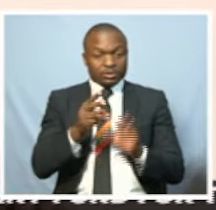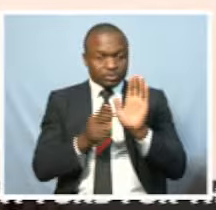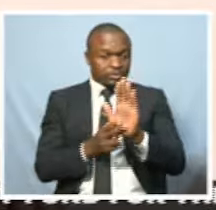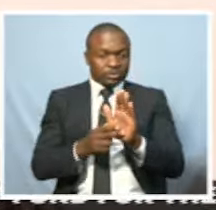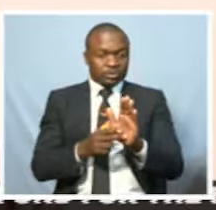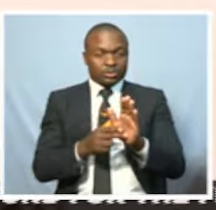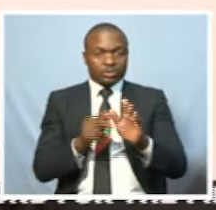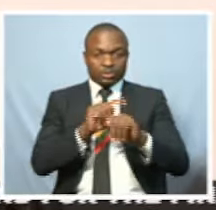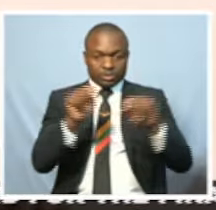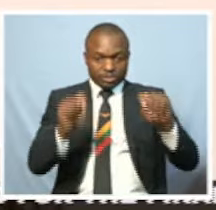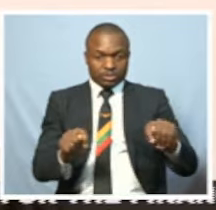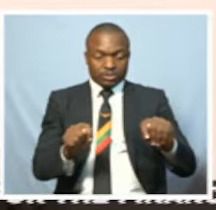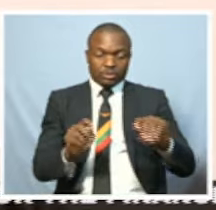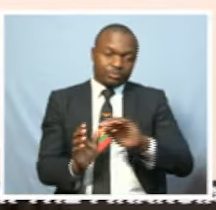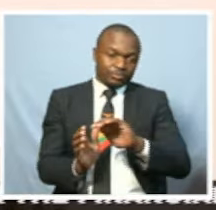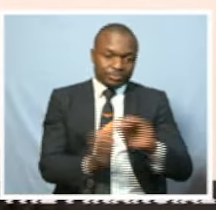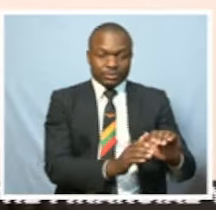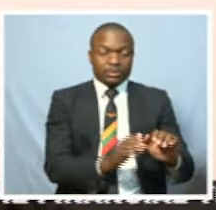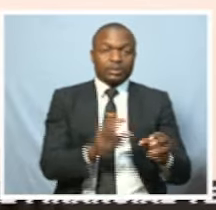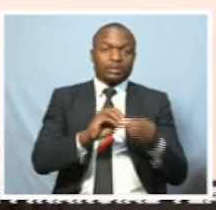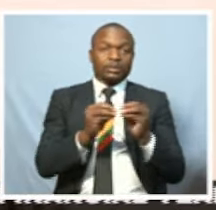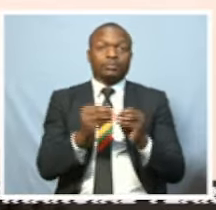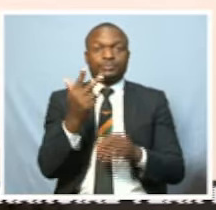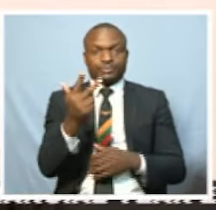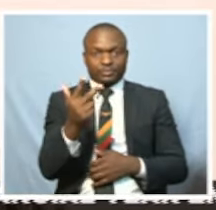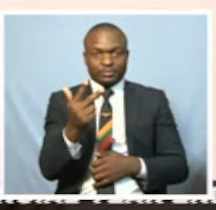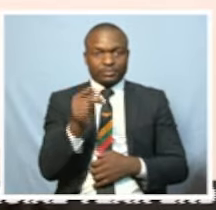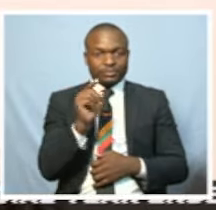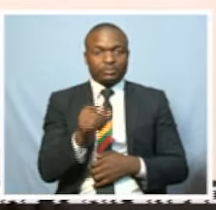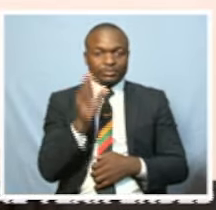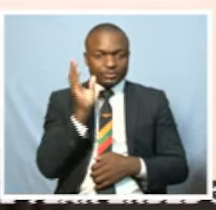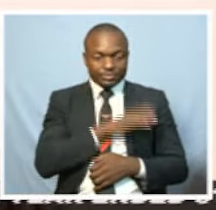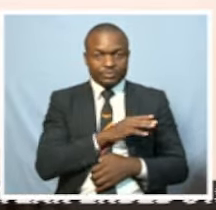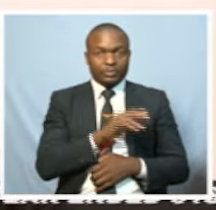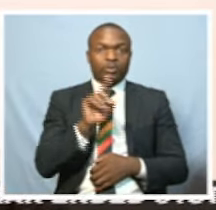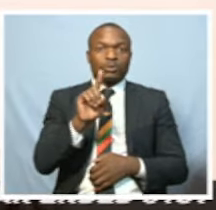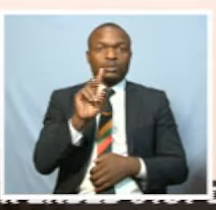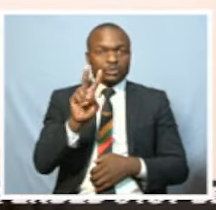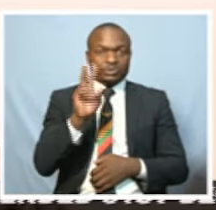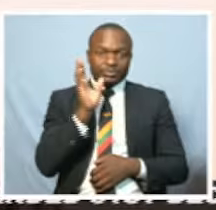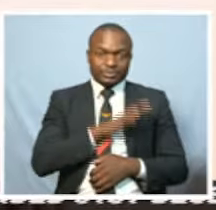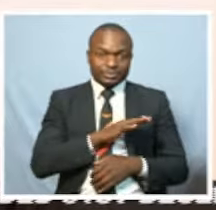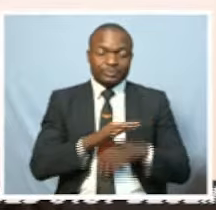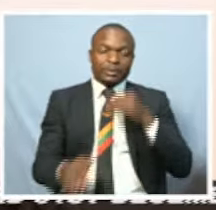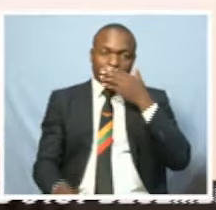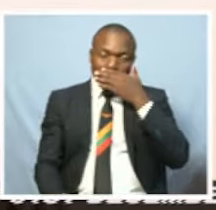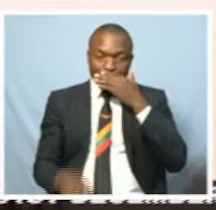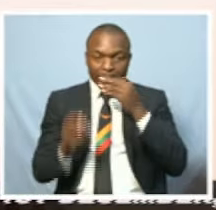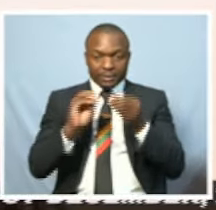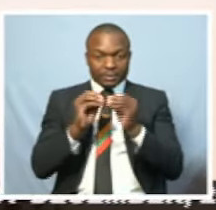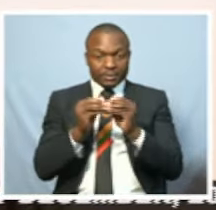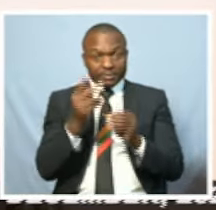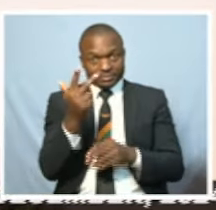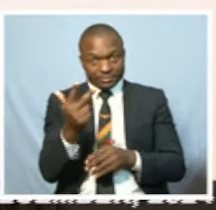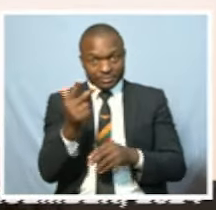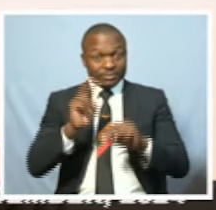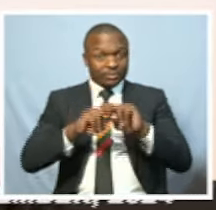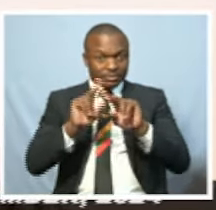table. Go to number 3. Number 3. You have dealt with 1 and 2 already. Yes. So, number 3,